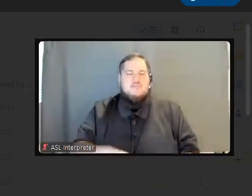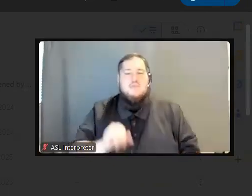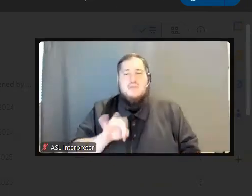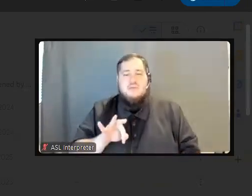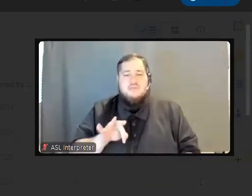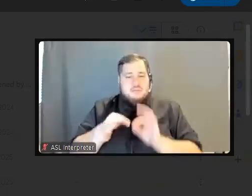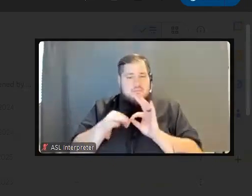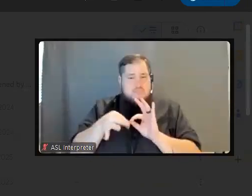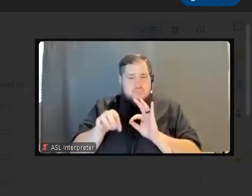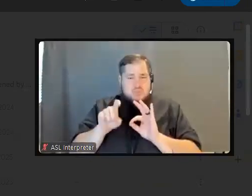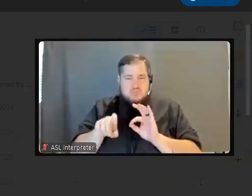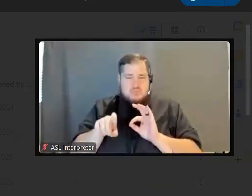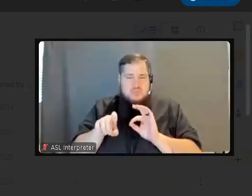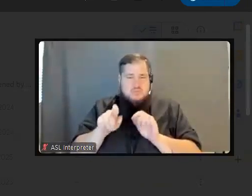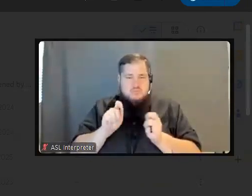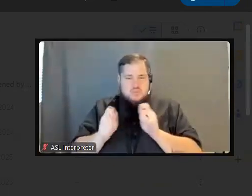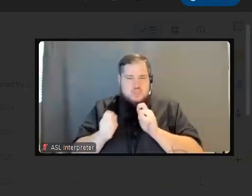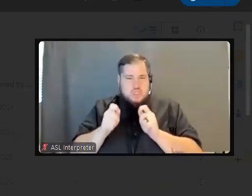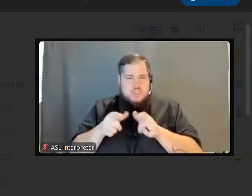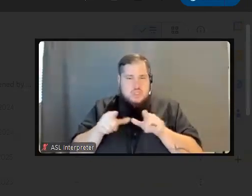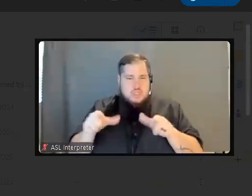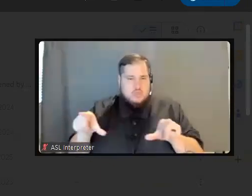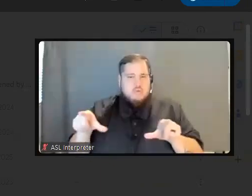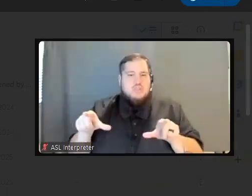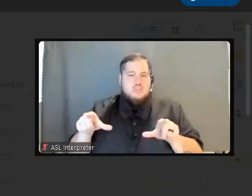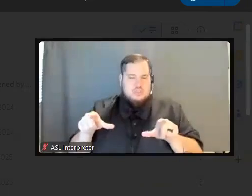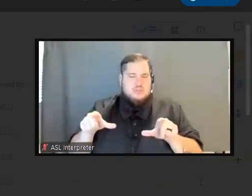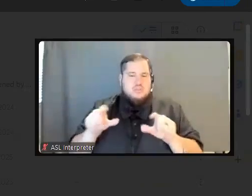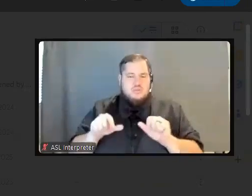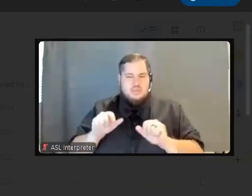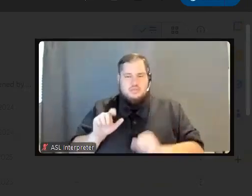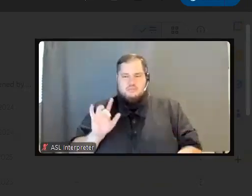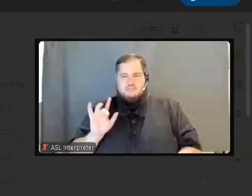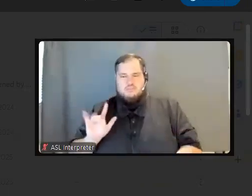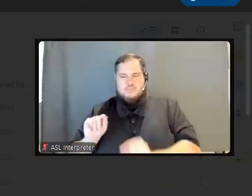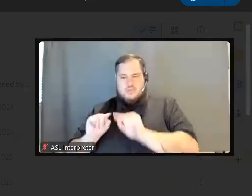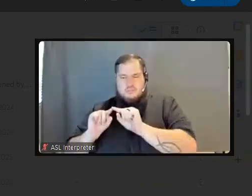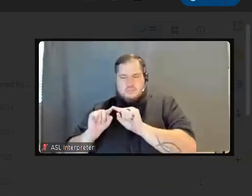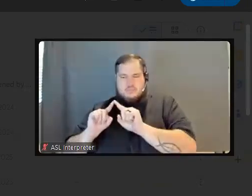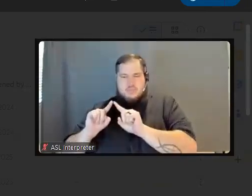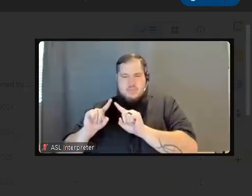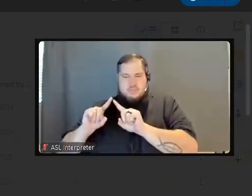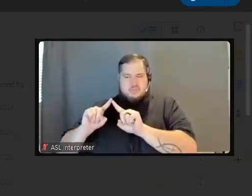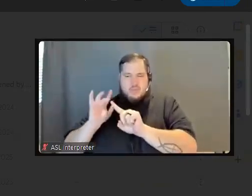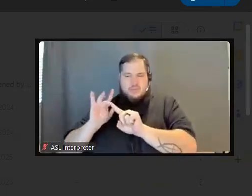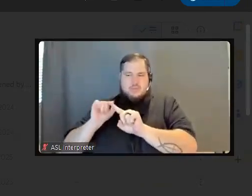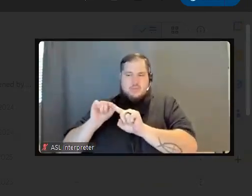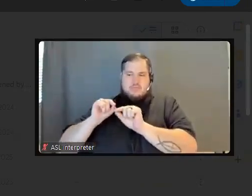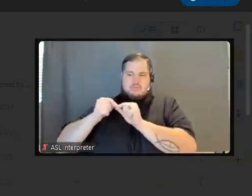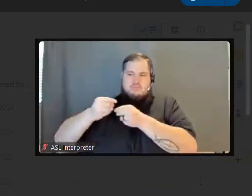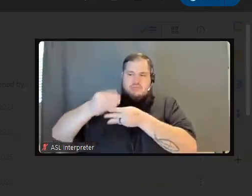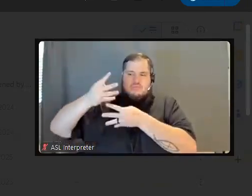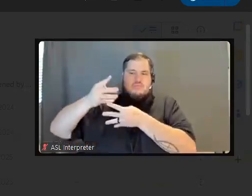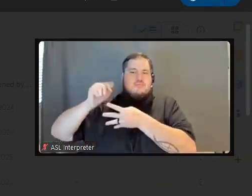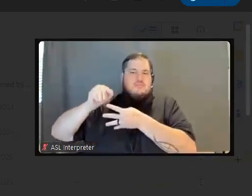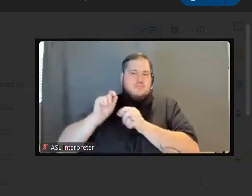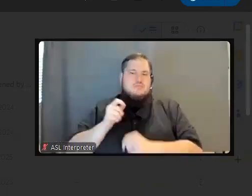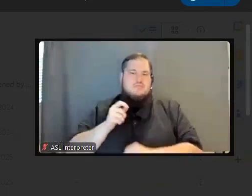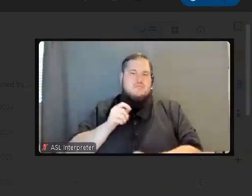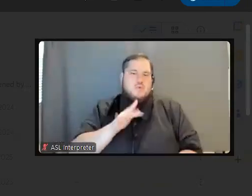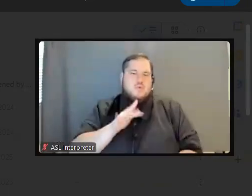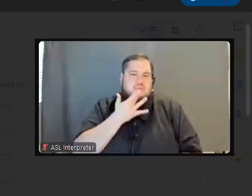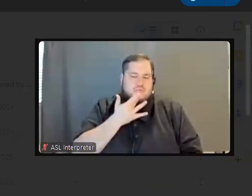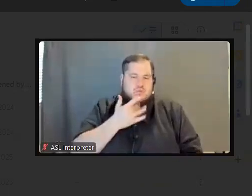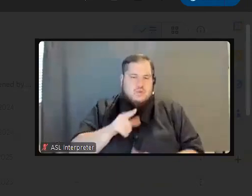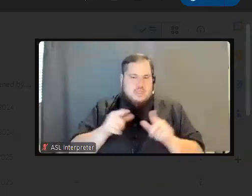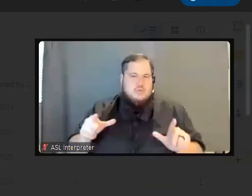subtitle language, click the caret to the right of the button and select your desired subtitled language. Remember, if you need assistance,